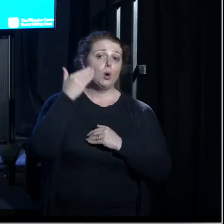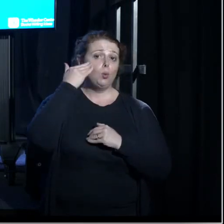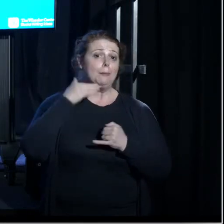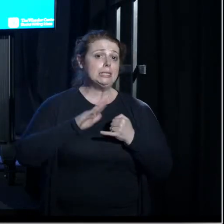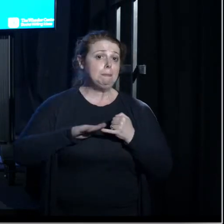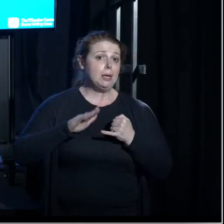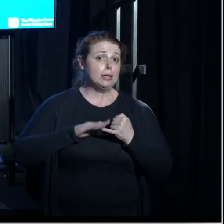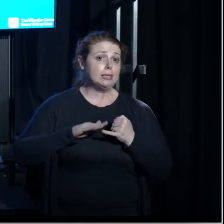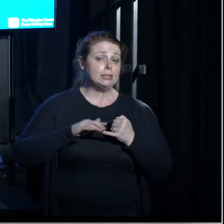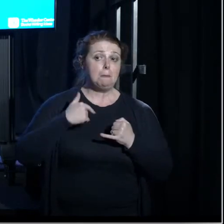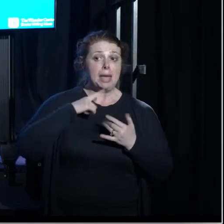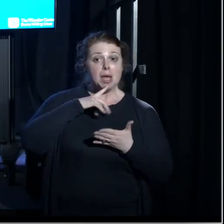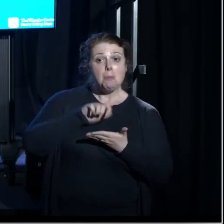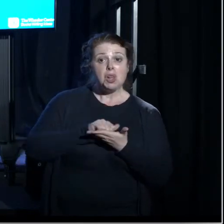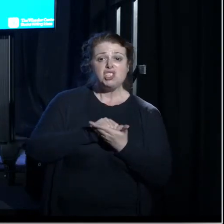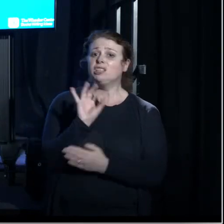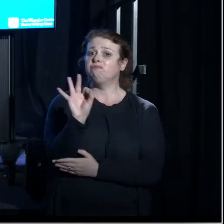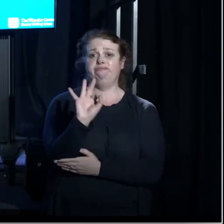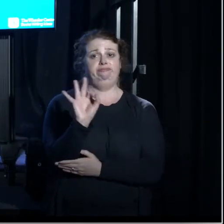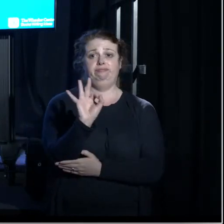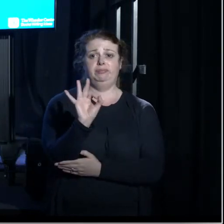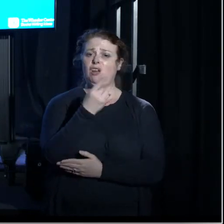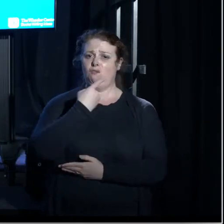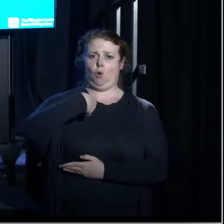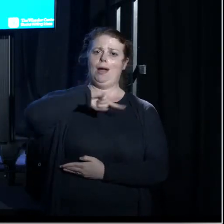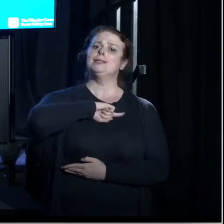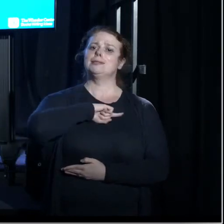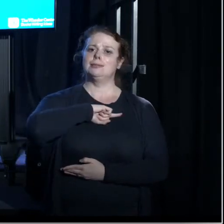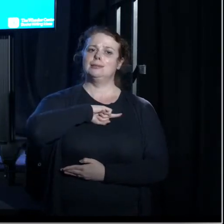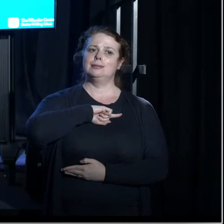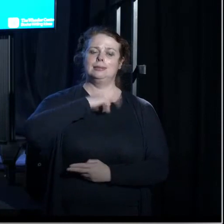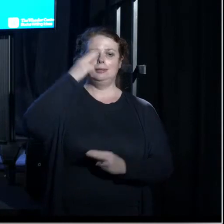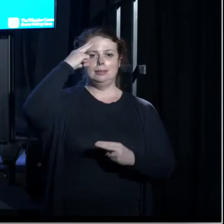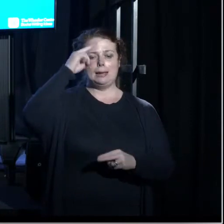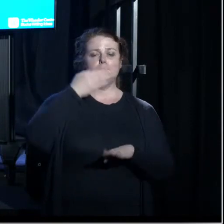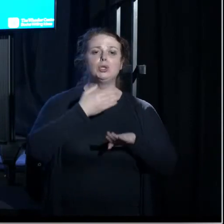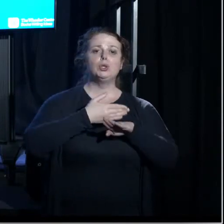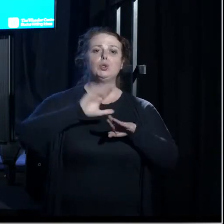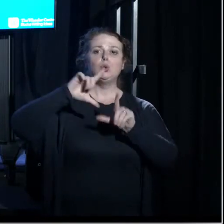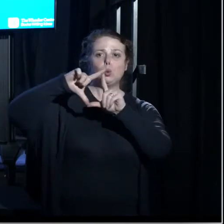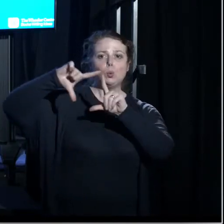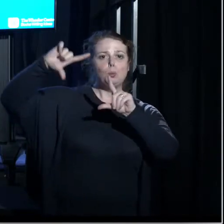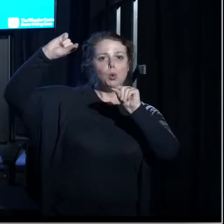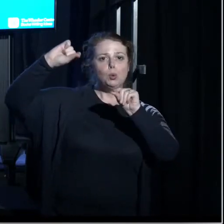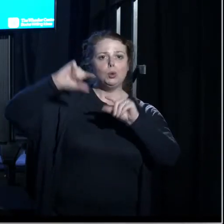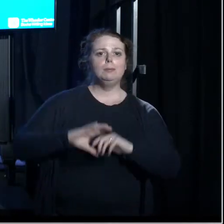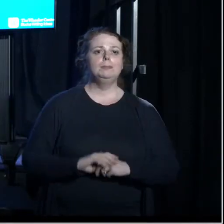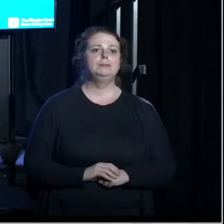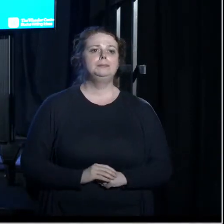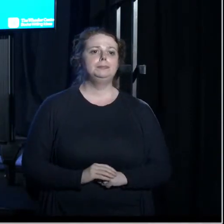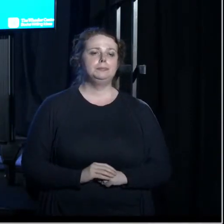not sorry about that, so this is for us. It's titled New Moon.